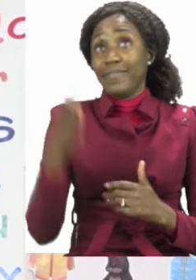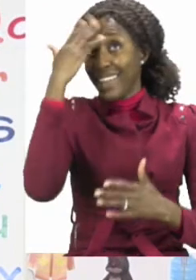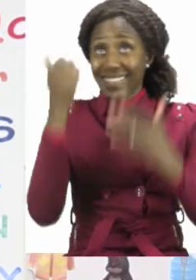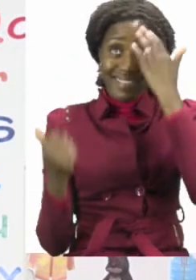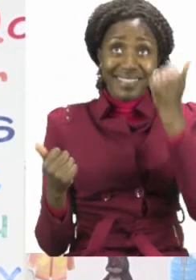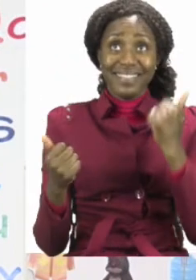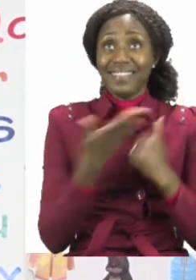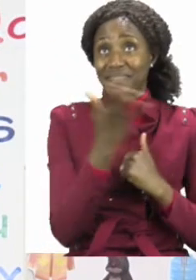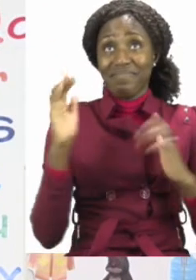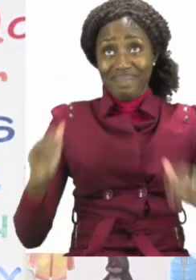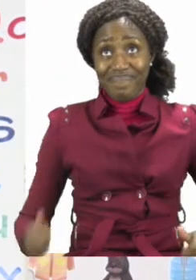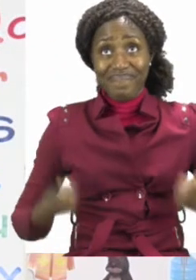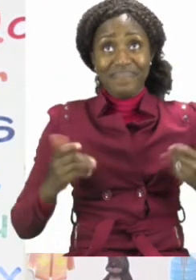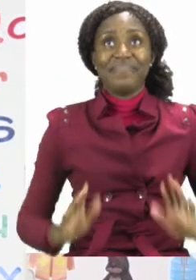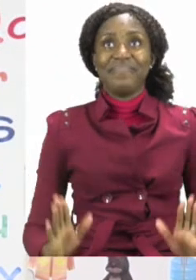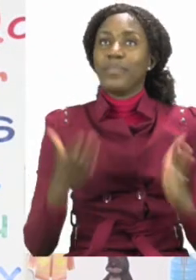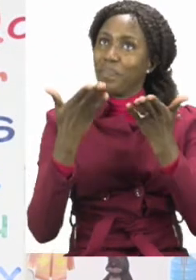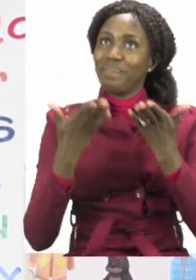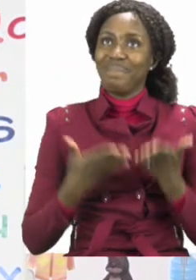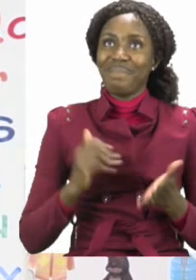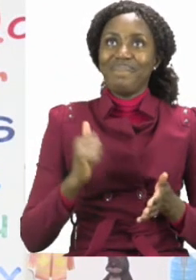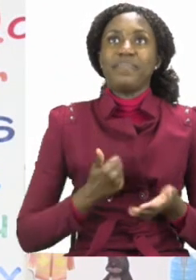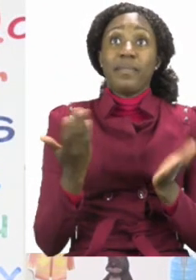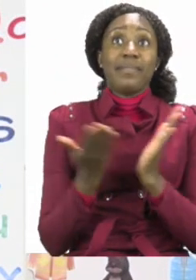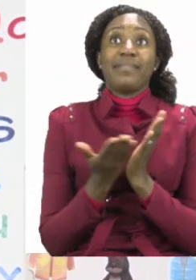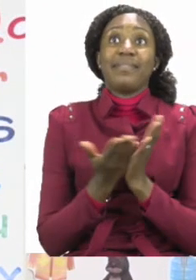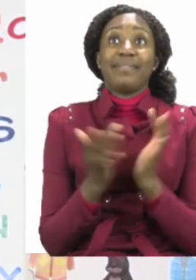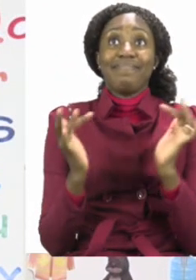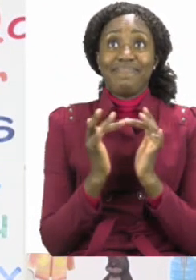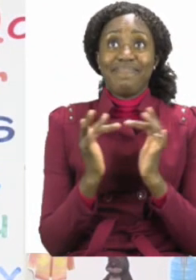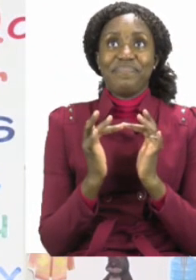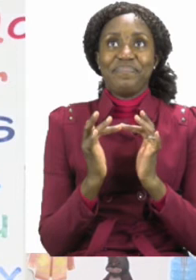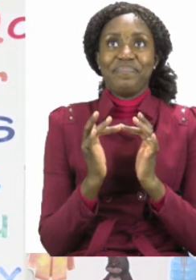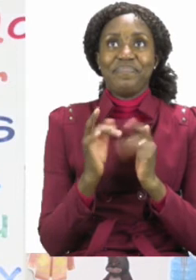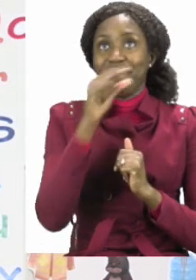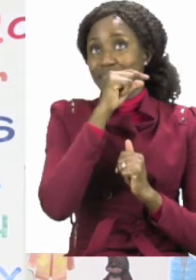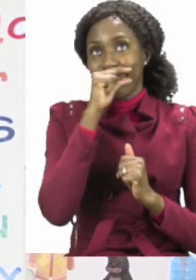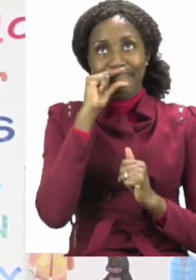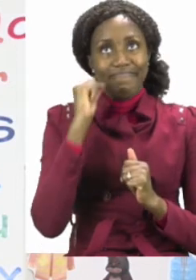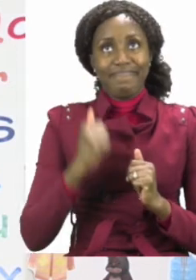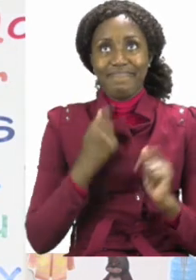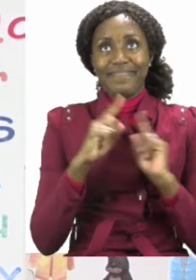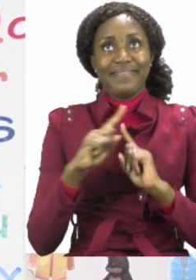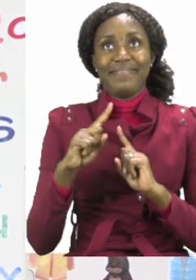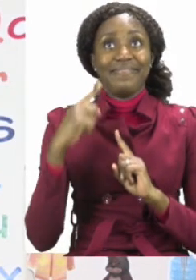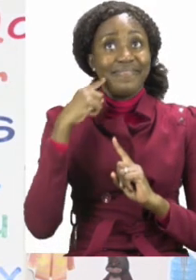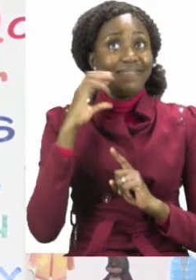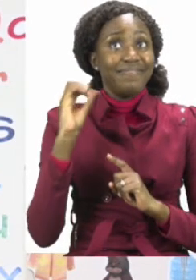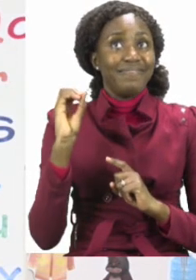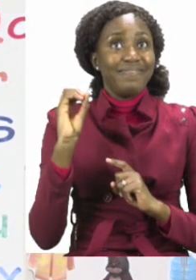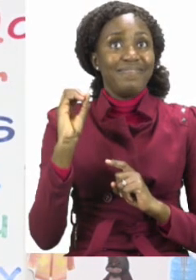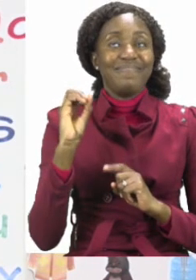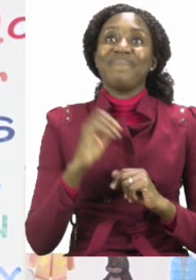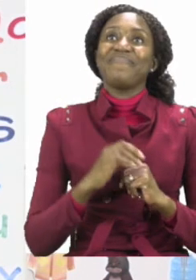Hello, boys and girls. Welcome to My Zone Online School. I am Teacher